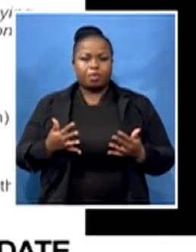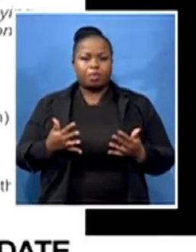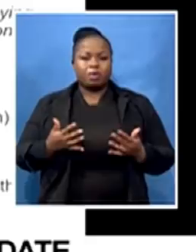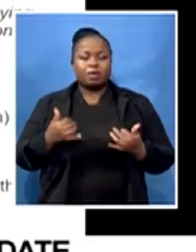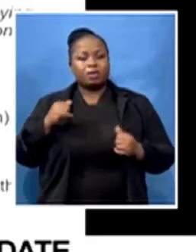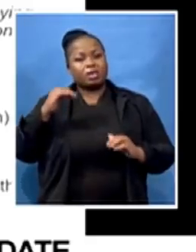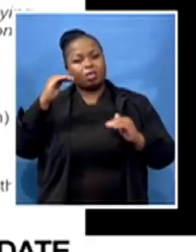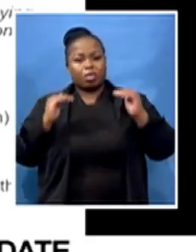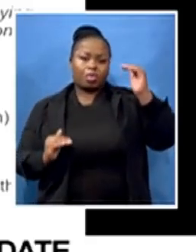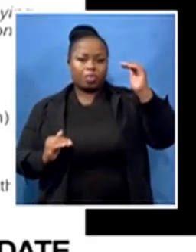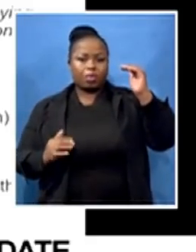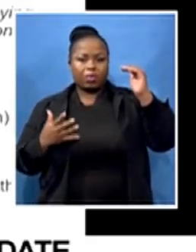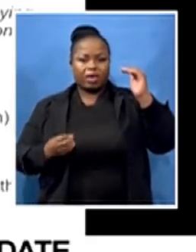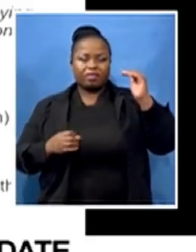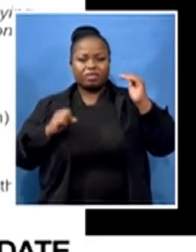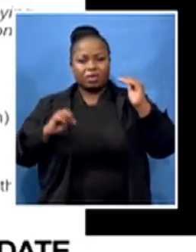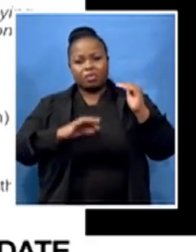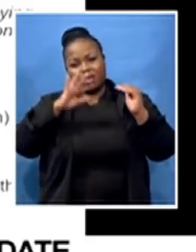they are.